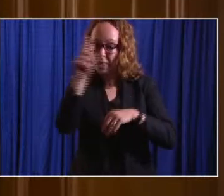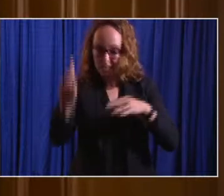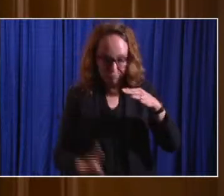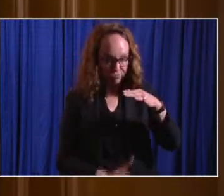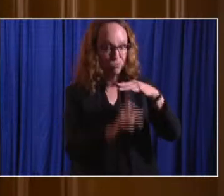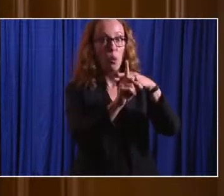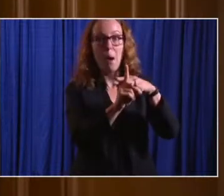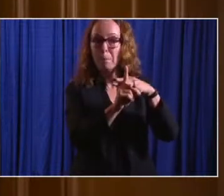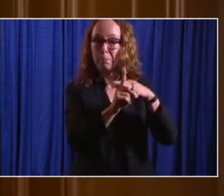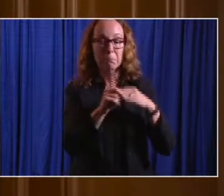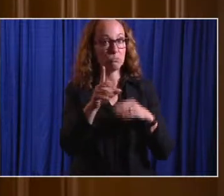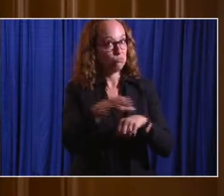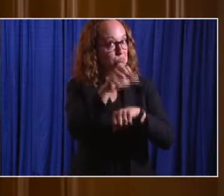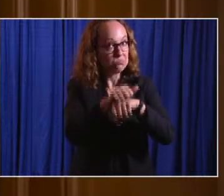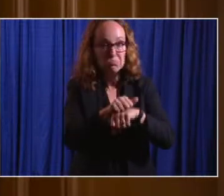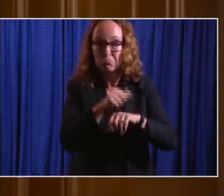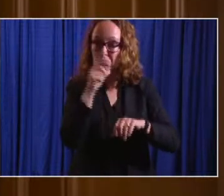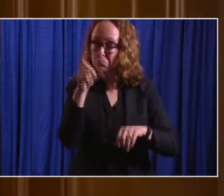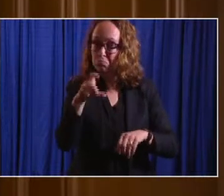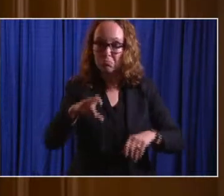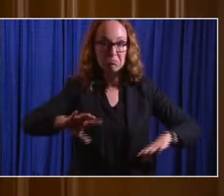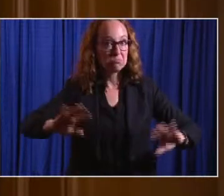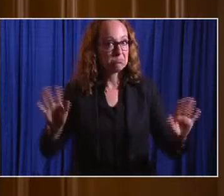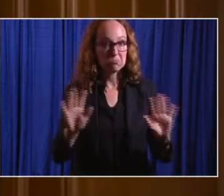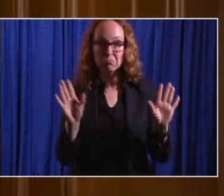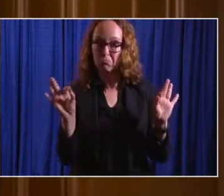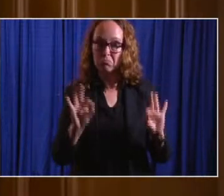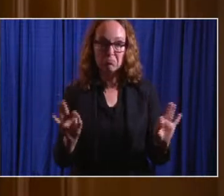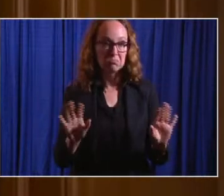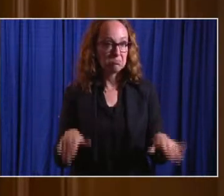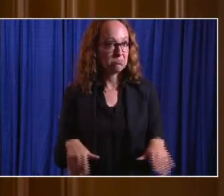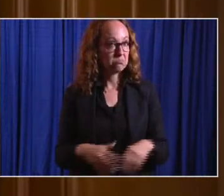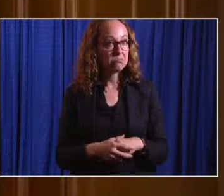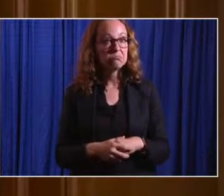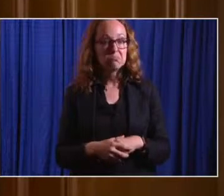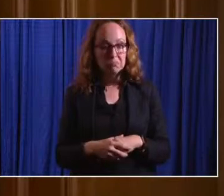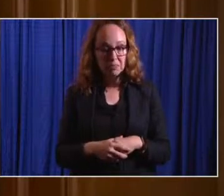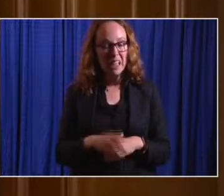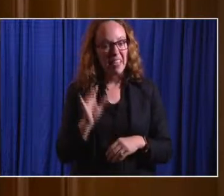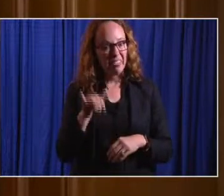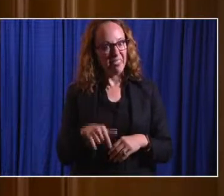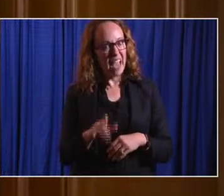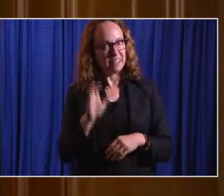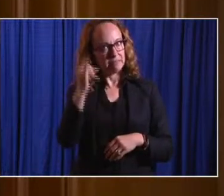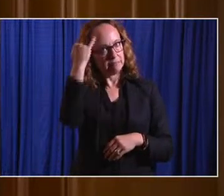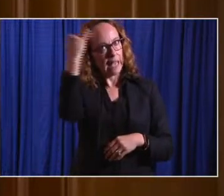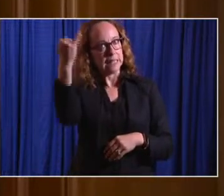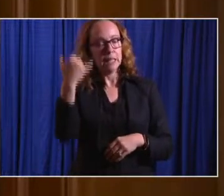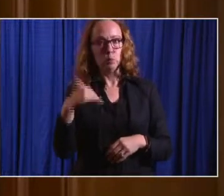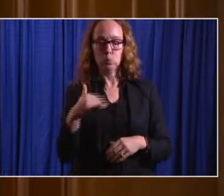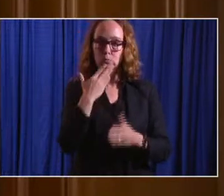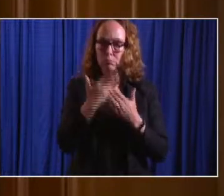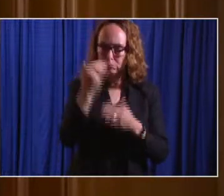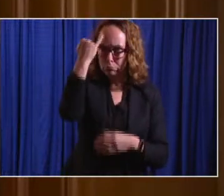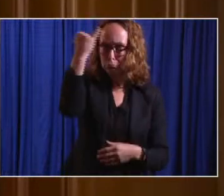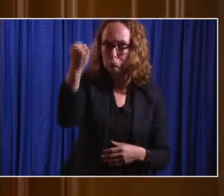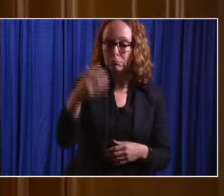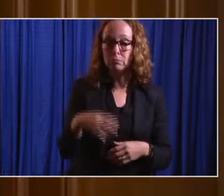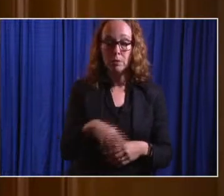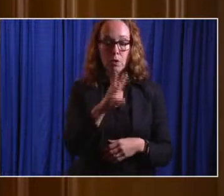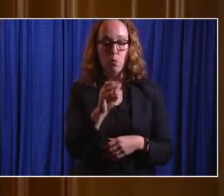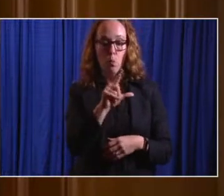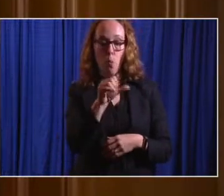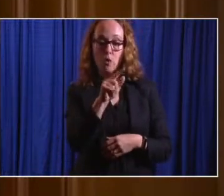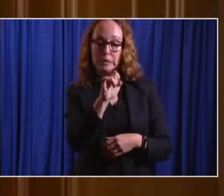to pre-register and simply want to get their vaccine. This is a strategy that is really paying off, and not only in the Wolstein Center,